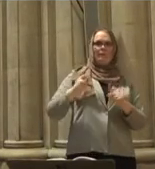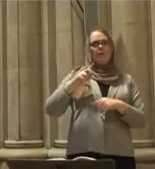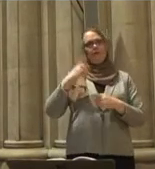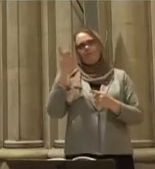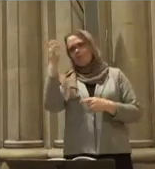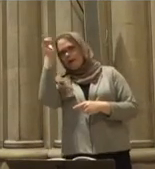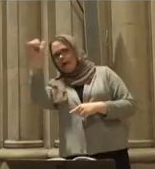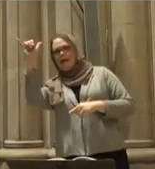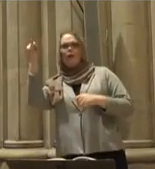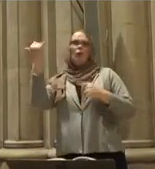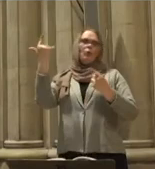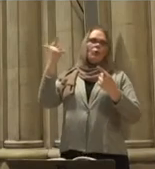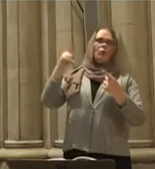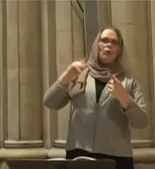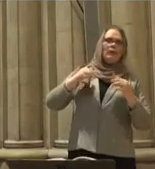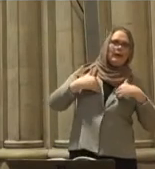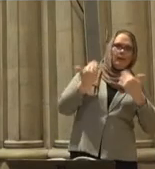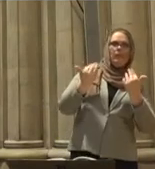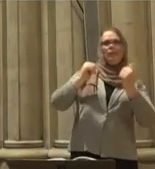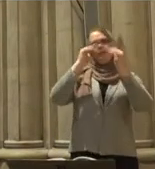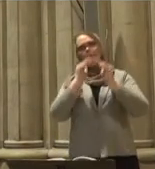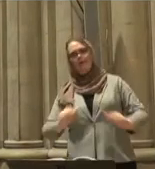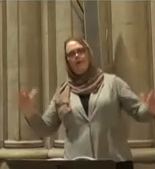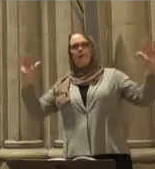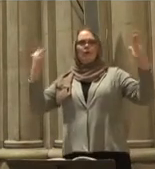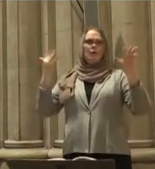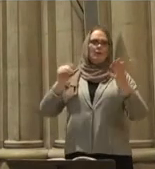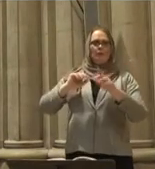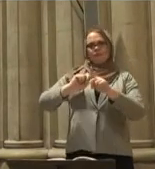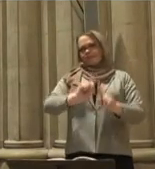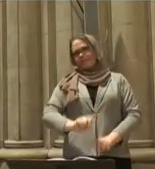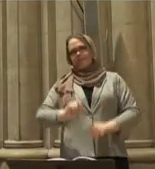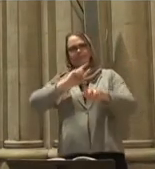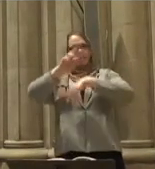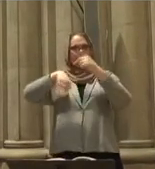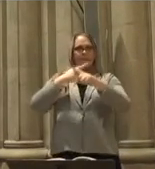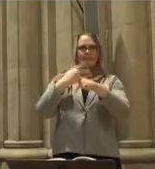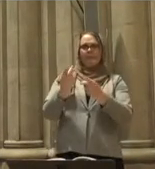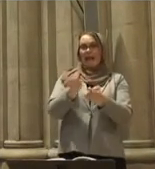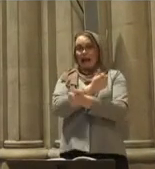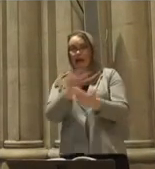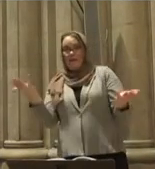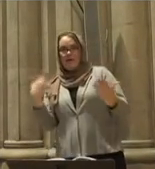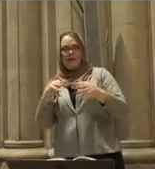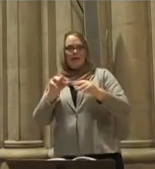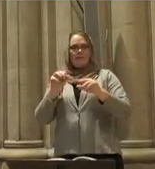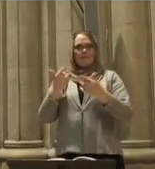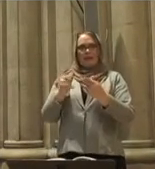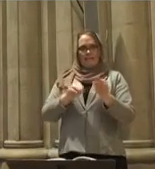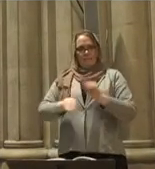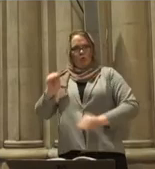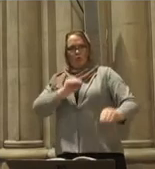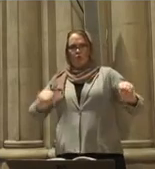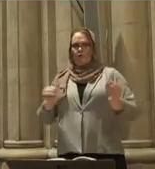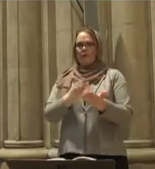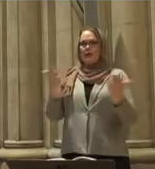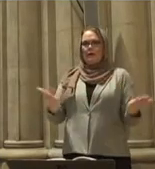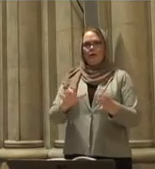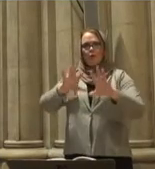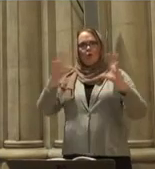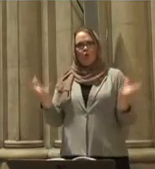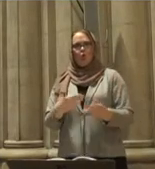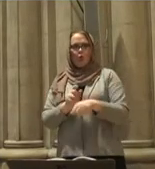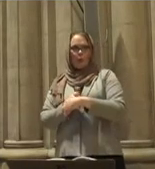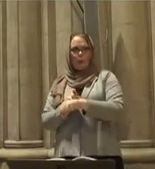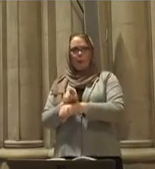of every kind, and everything that creeps upon the ground of every kind. And God saw that it was